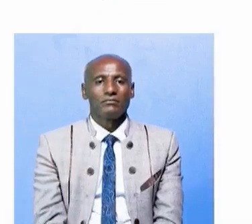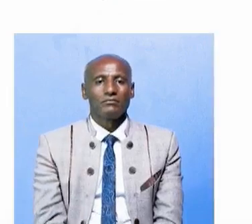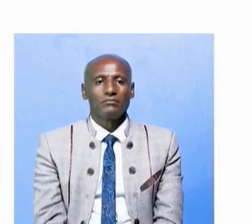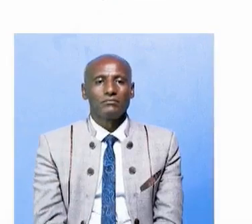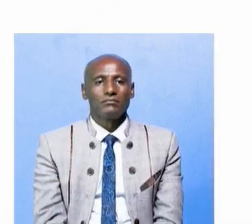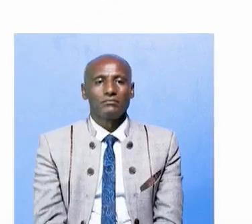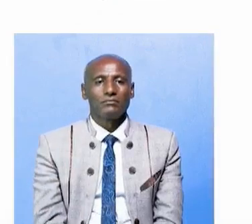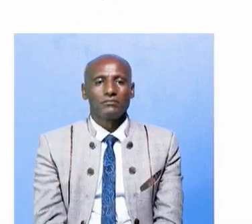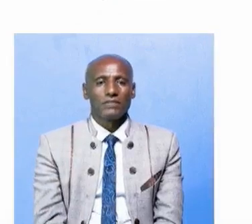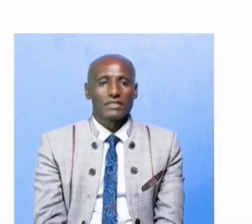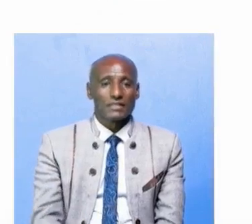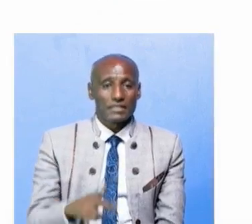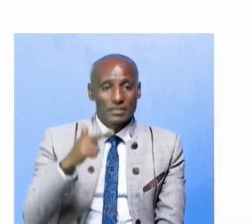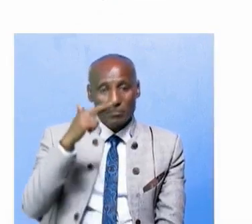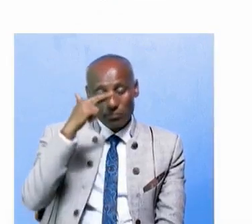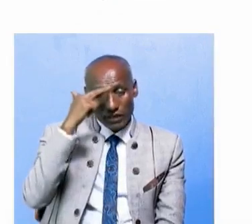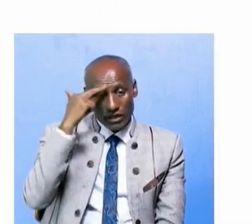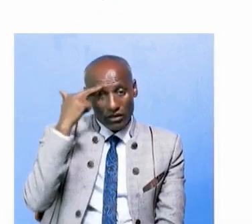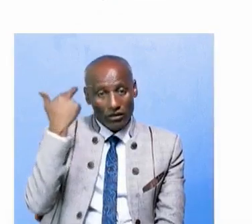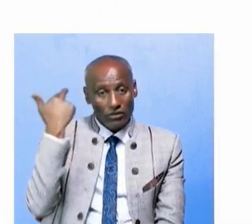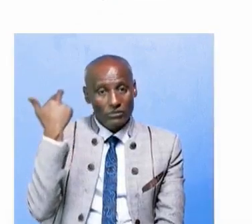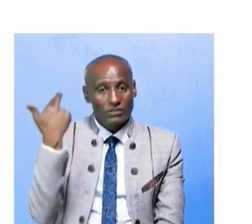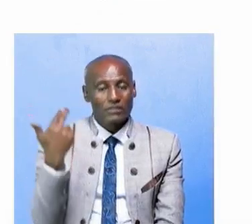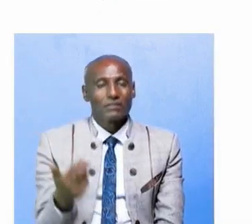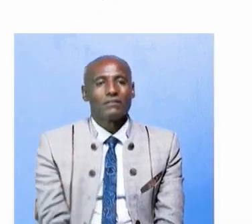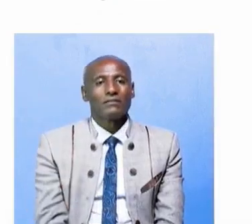This is because